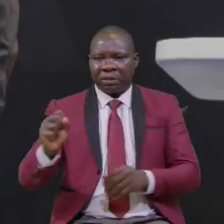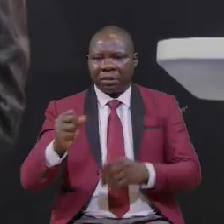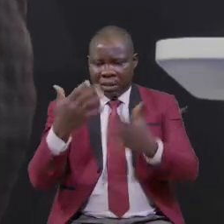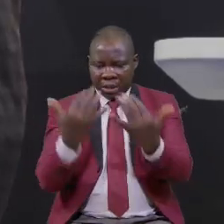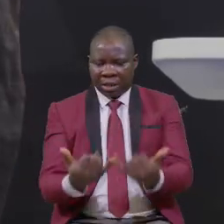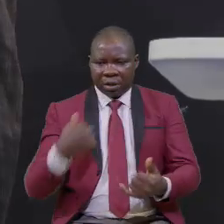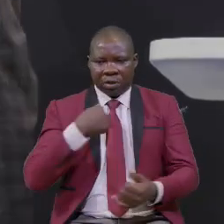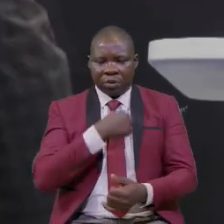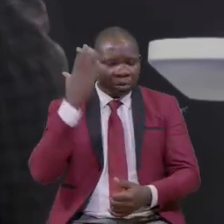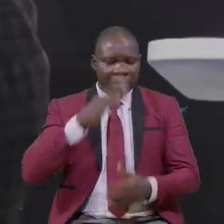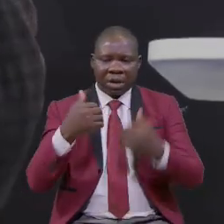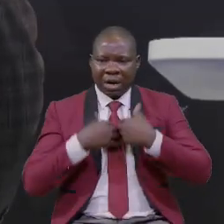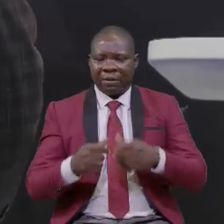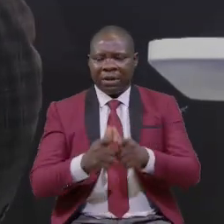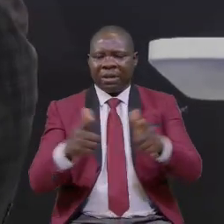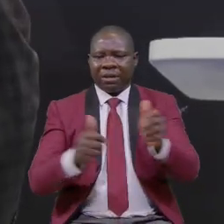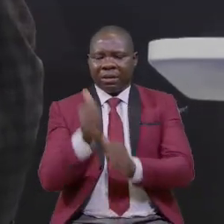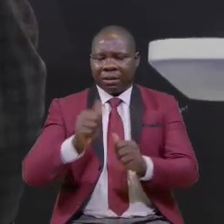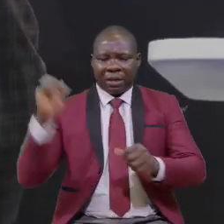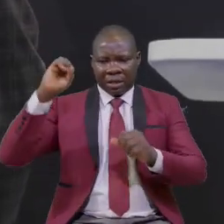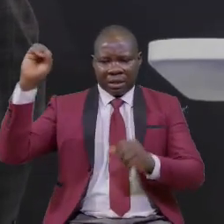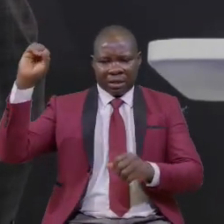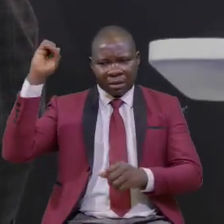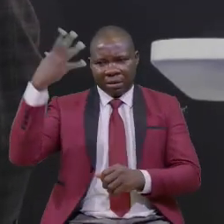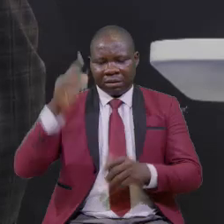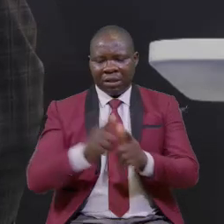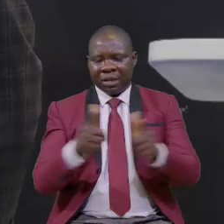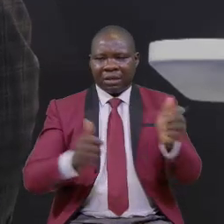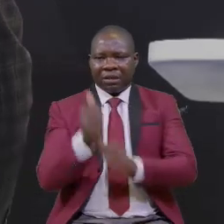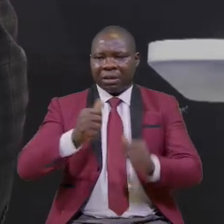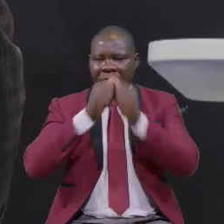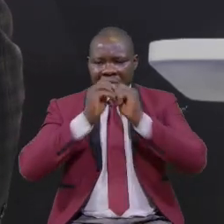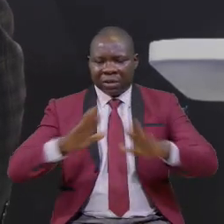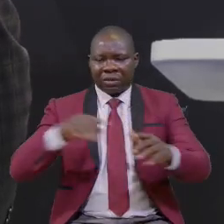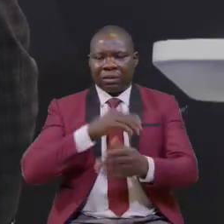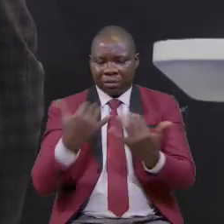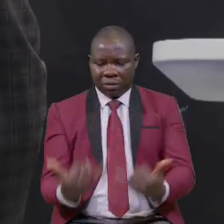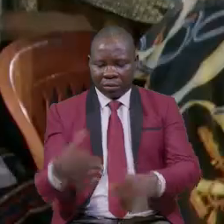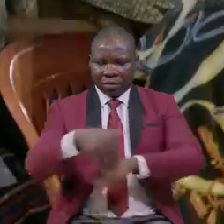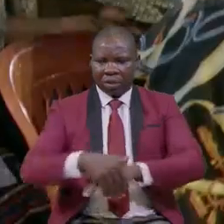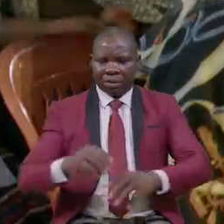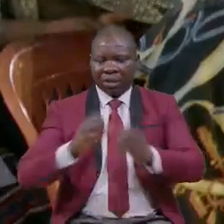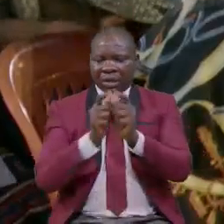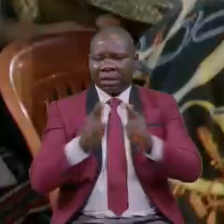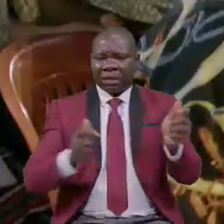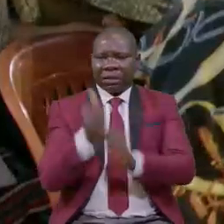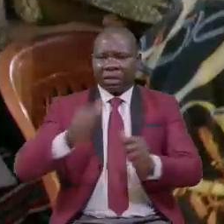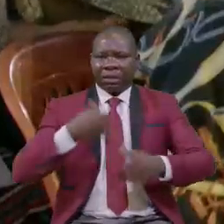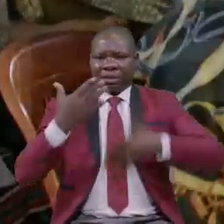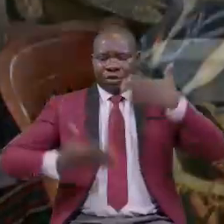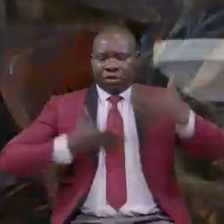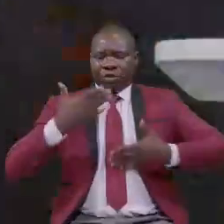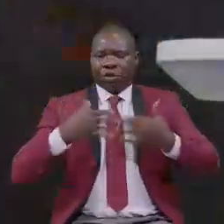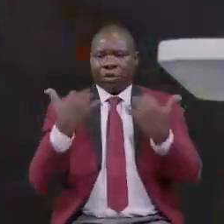greater grace, greater blessings tonight, greater joy tonight,